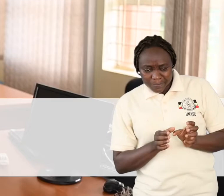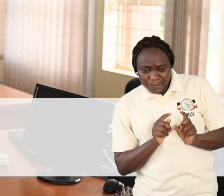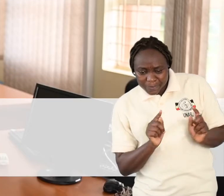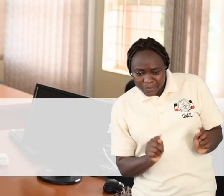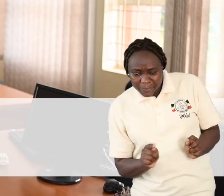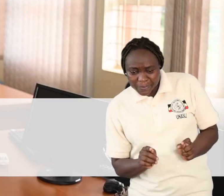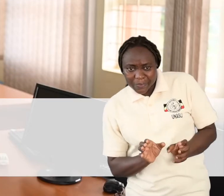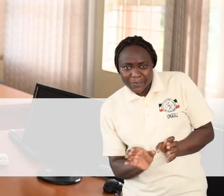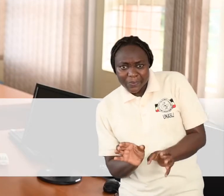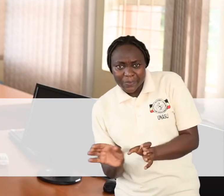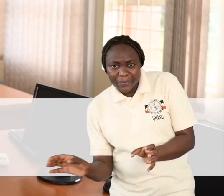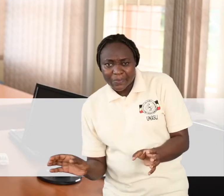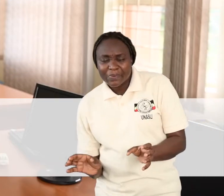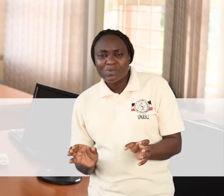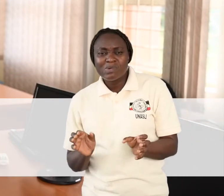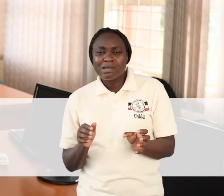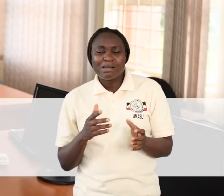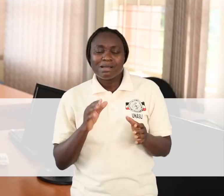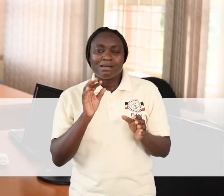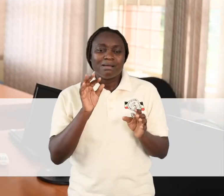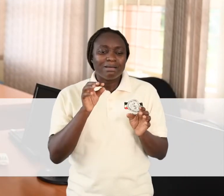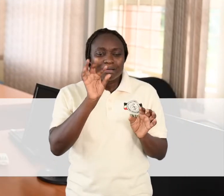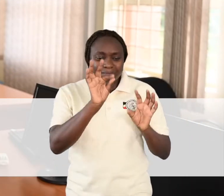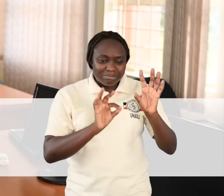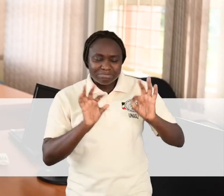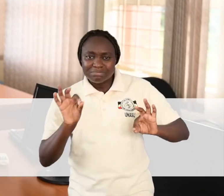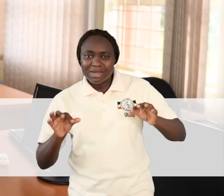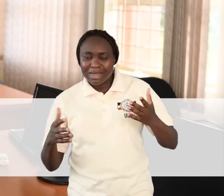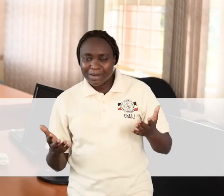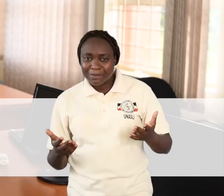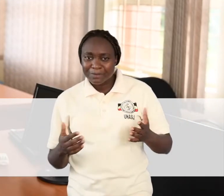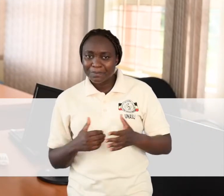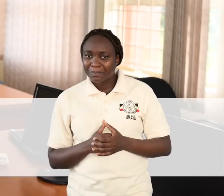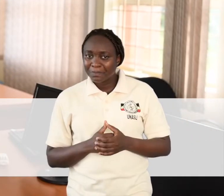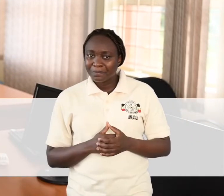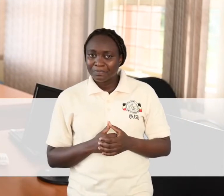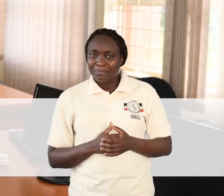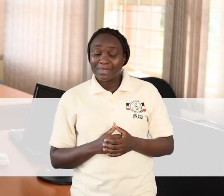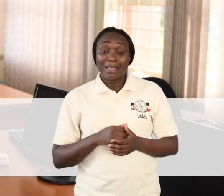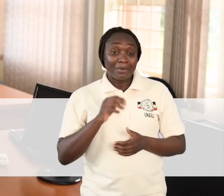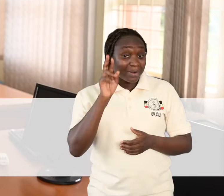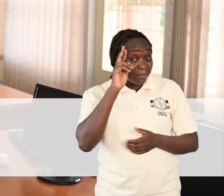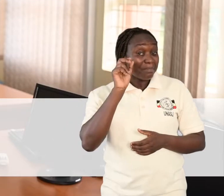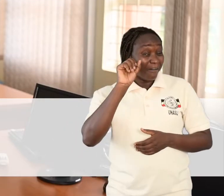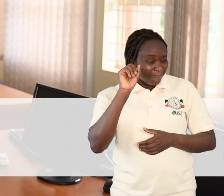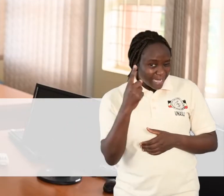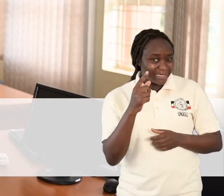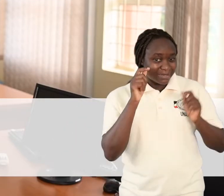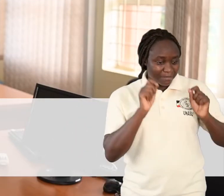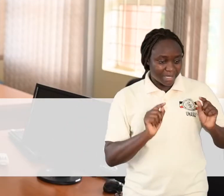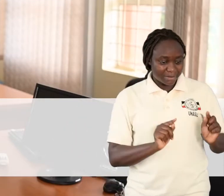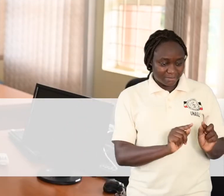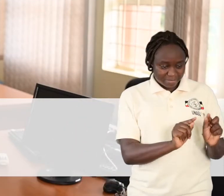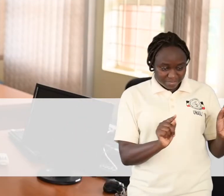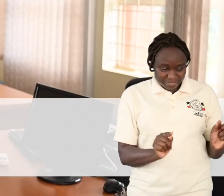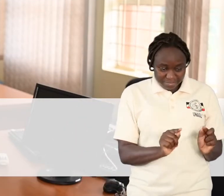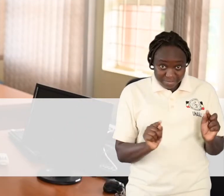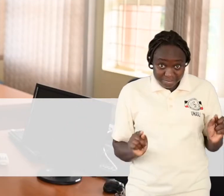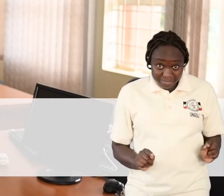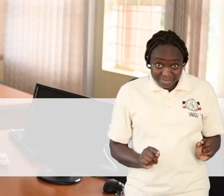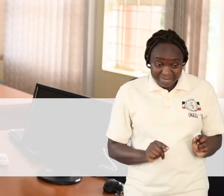That's right. It's true that the empty set is always the first